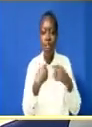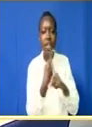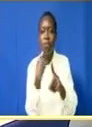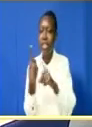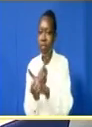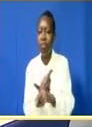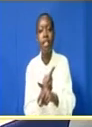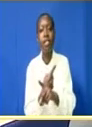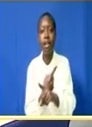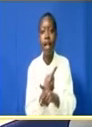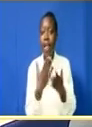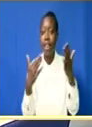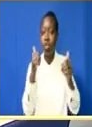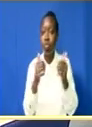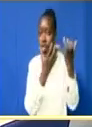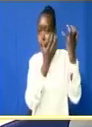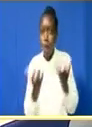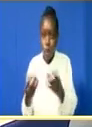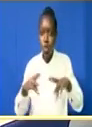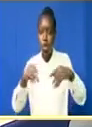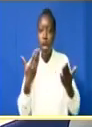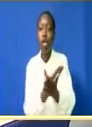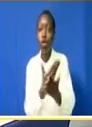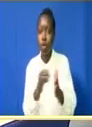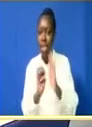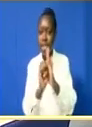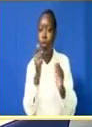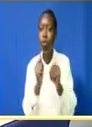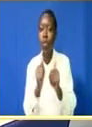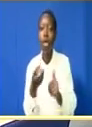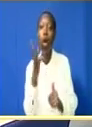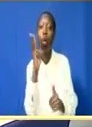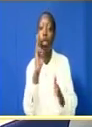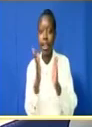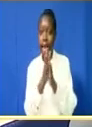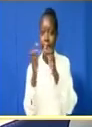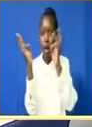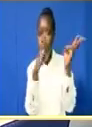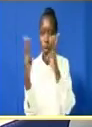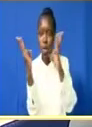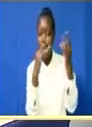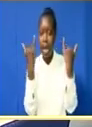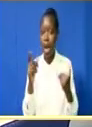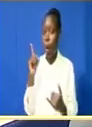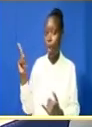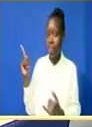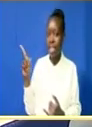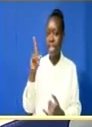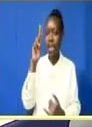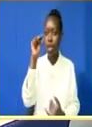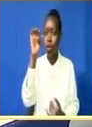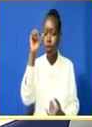Mm. Erosion, we have water. Mm-hmm. We have wind. Yes. These sand dunes are formed due